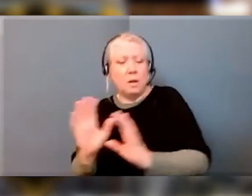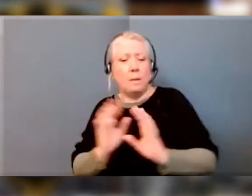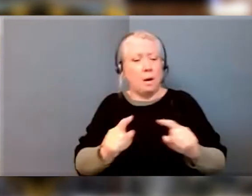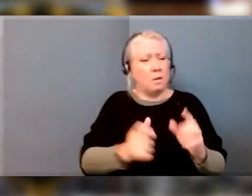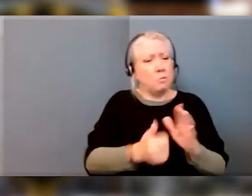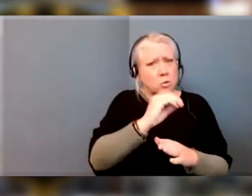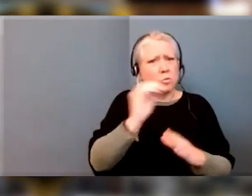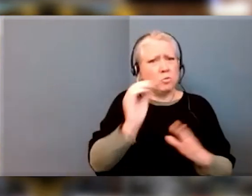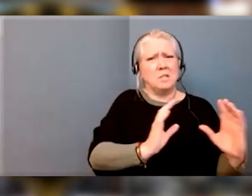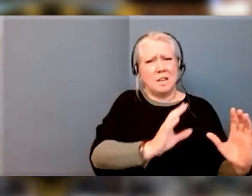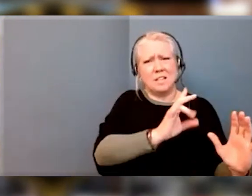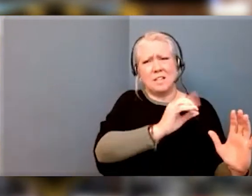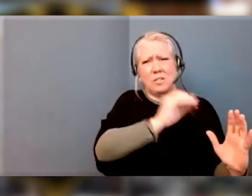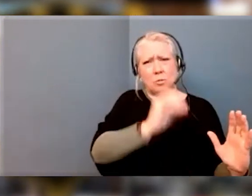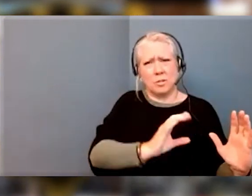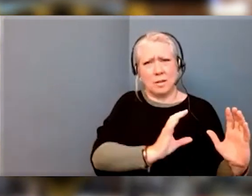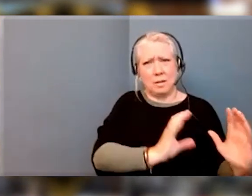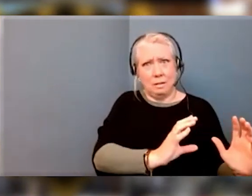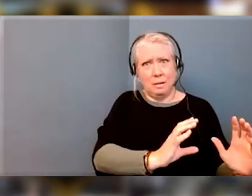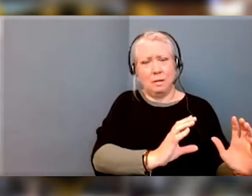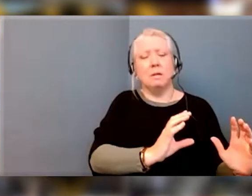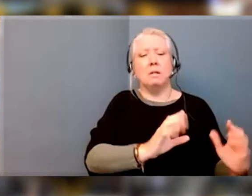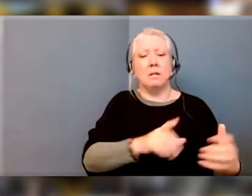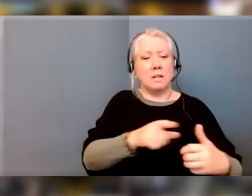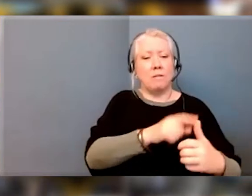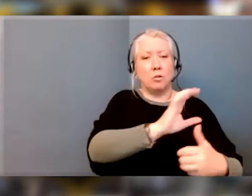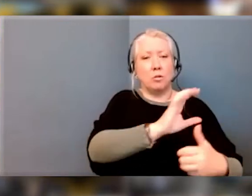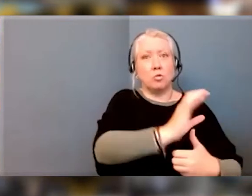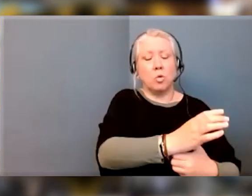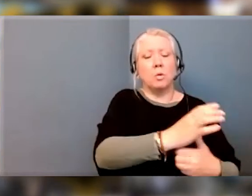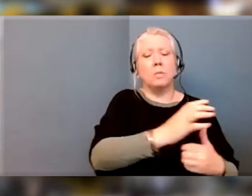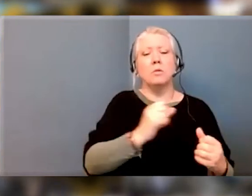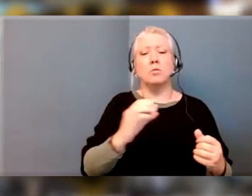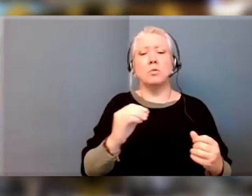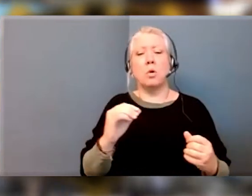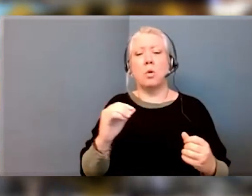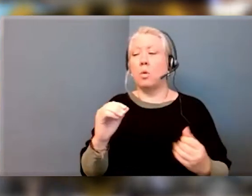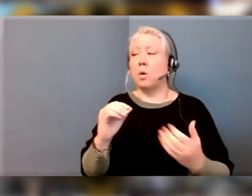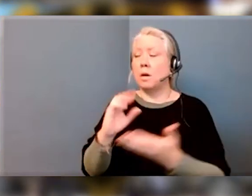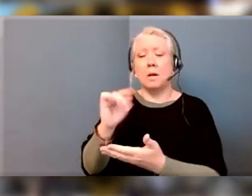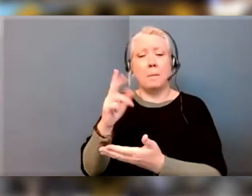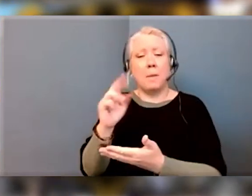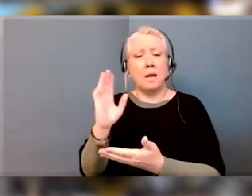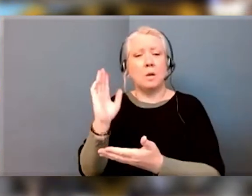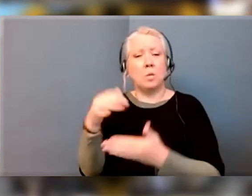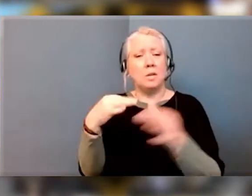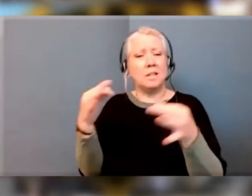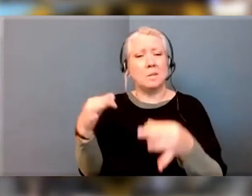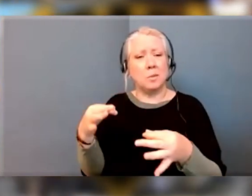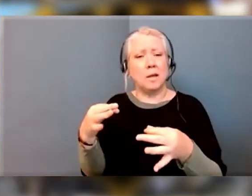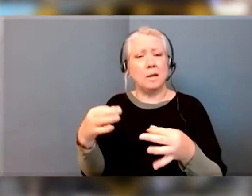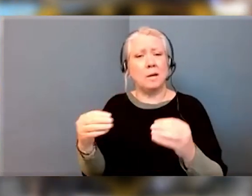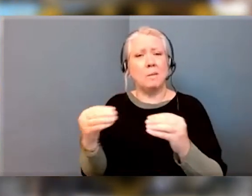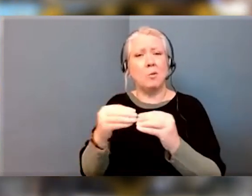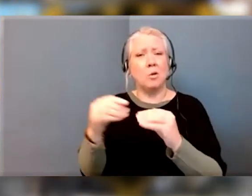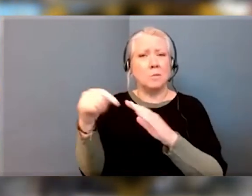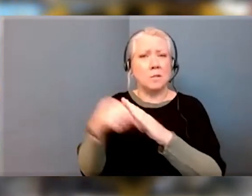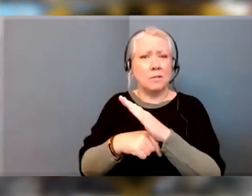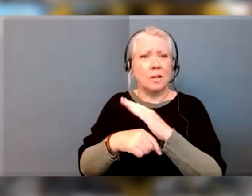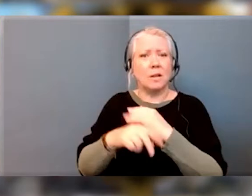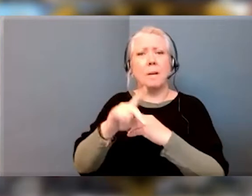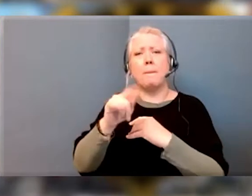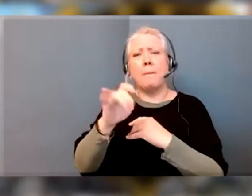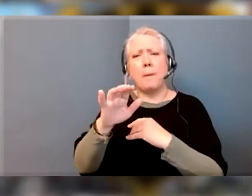So my co-presenter Megan is going to take you through the next couple slides, and we're going to get a little more specific in terms of the public service